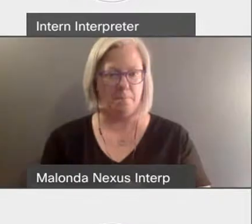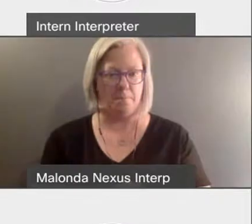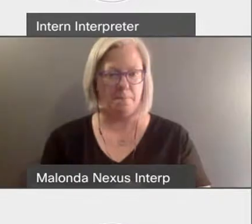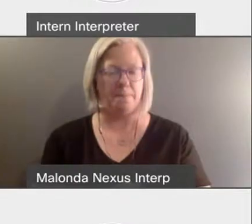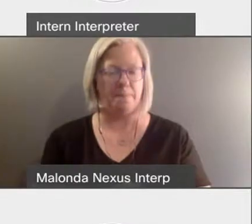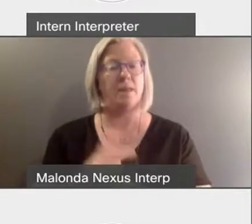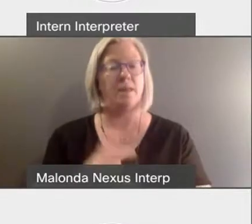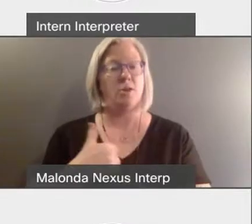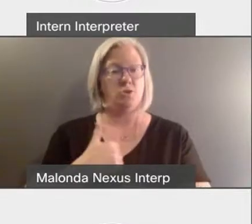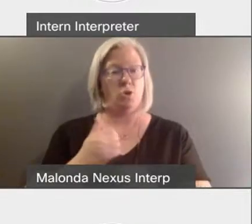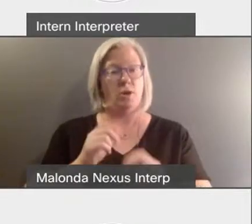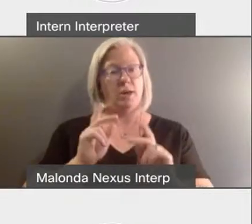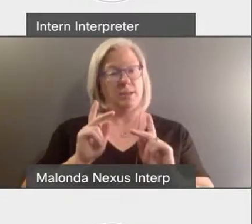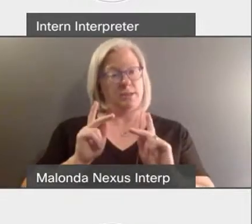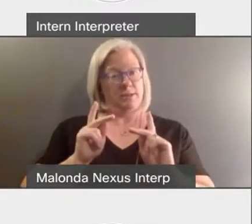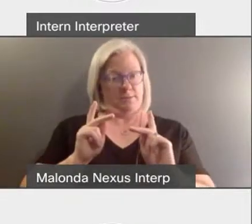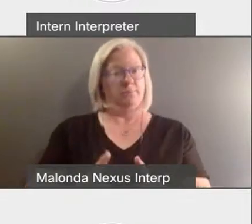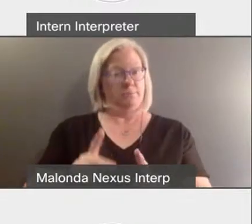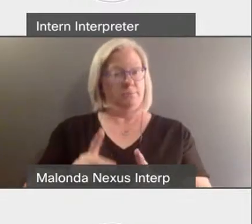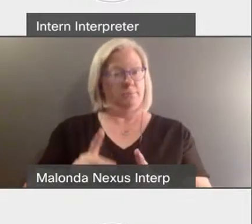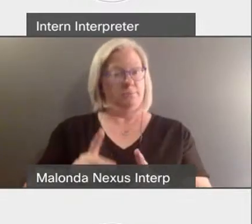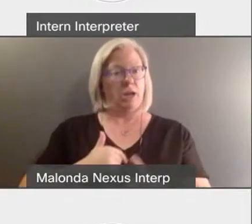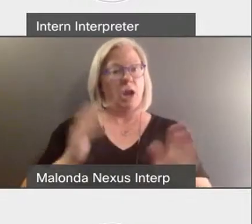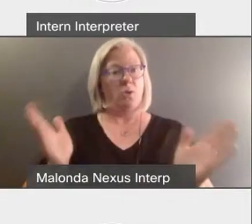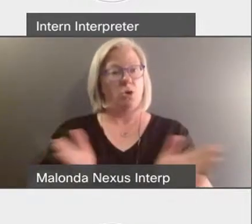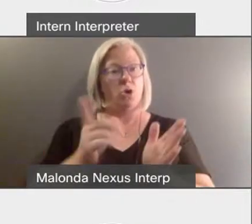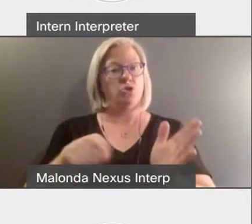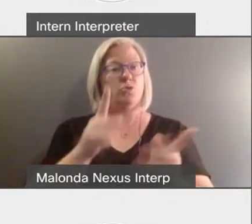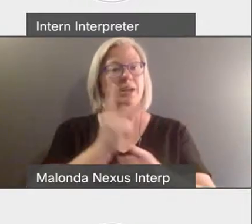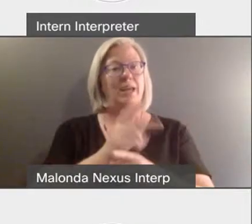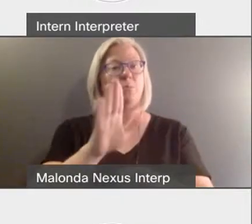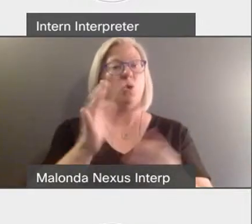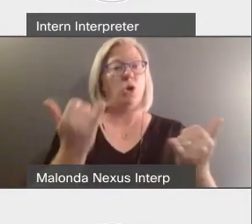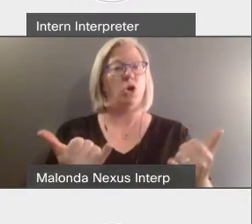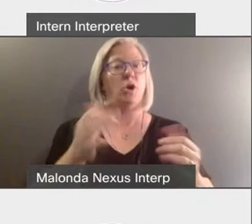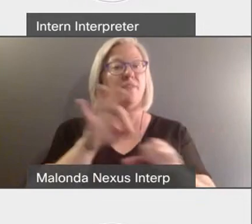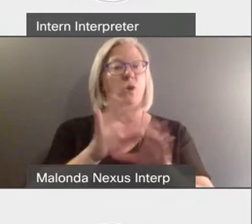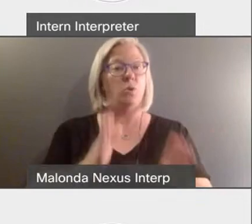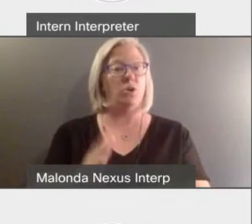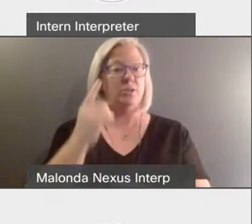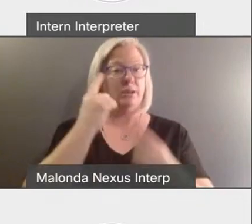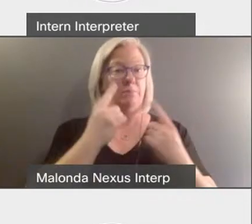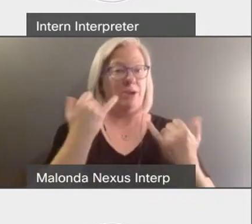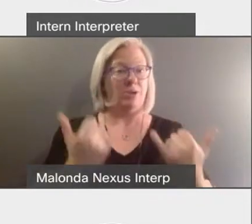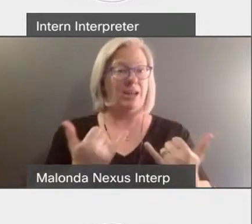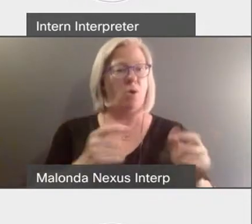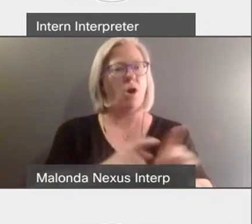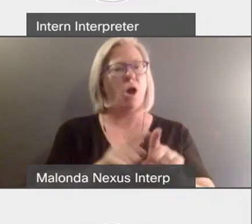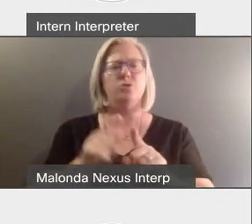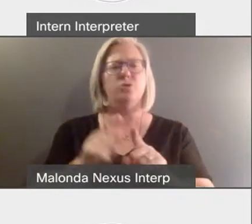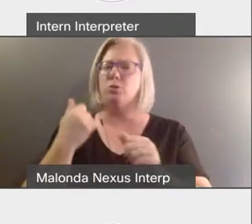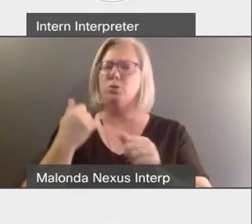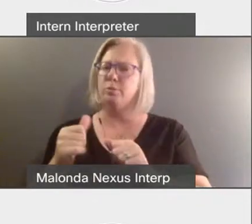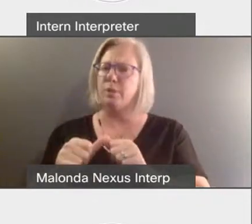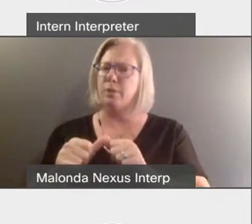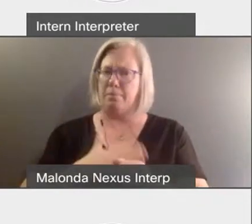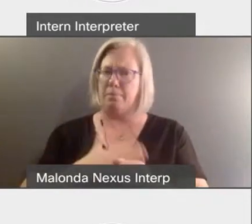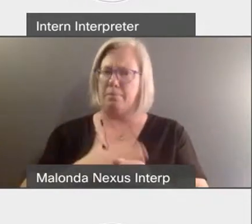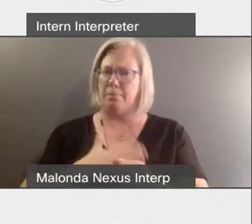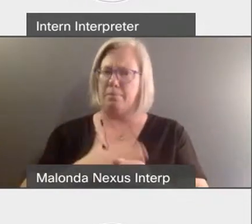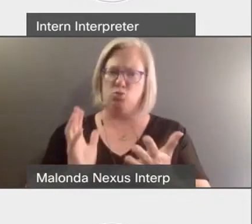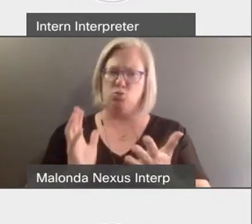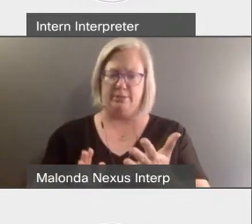So as a private citizen, I would encourage you to keep your current voters in mind right now, but also keep my students in